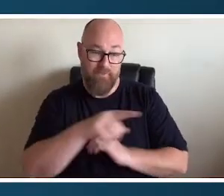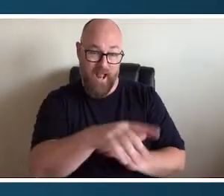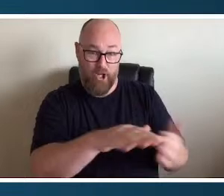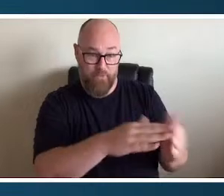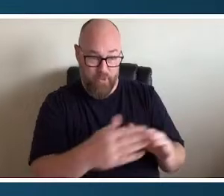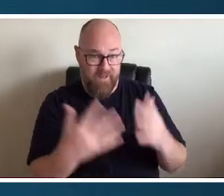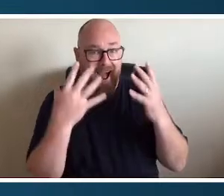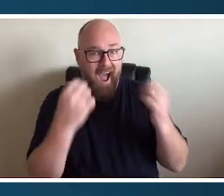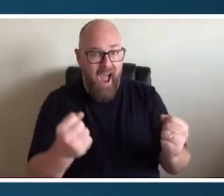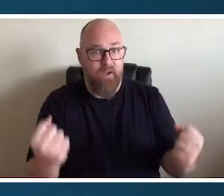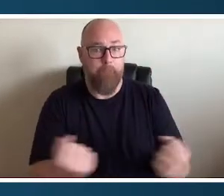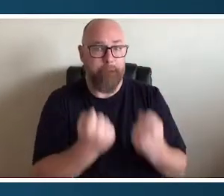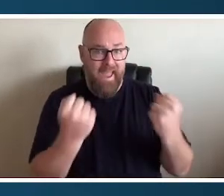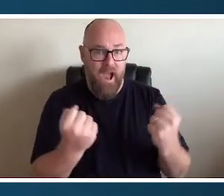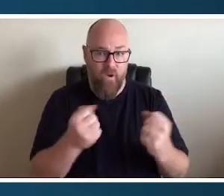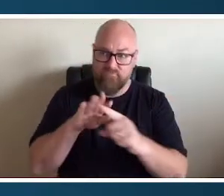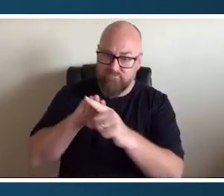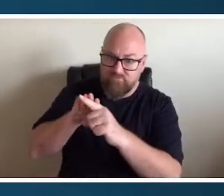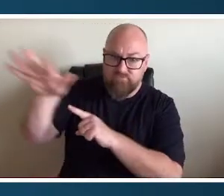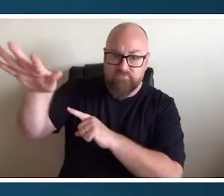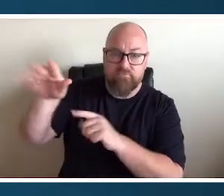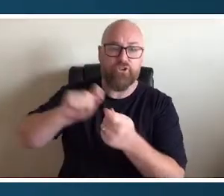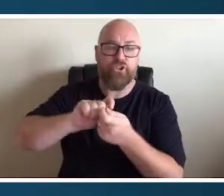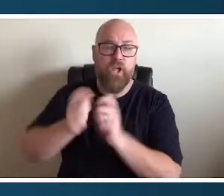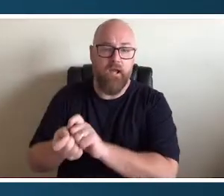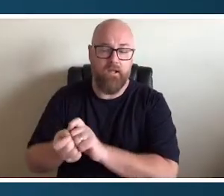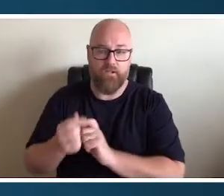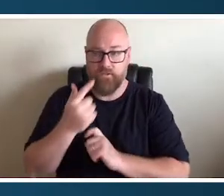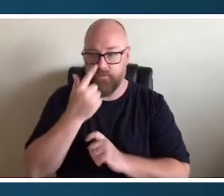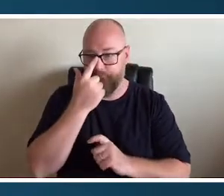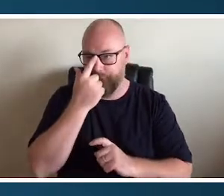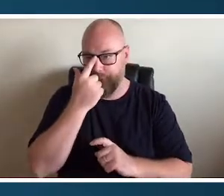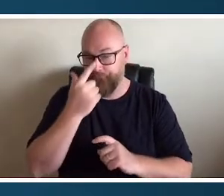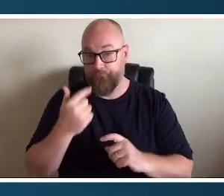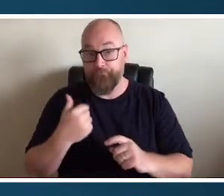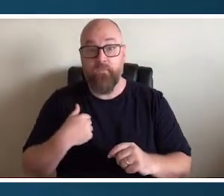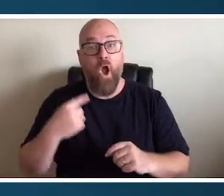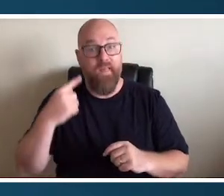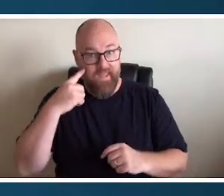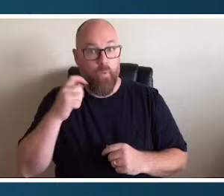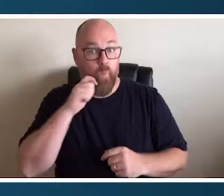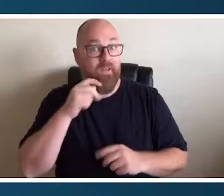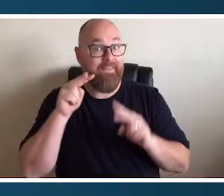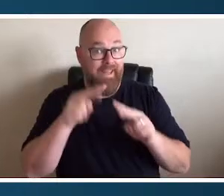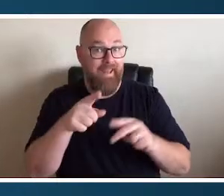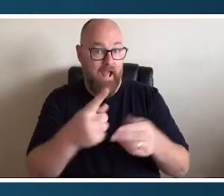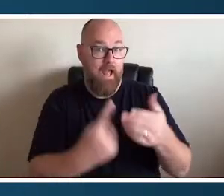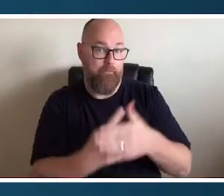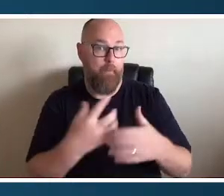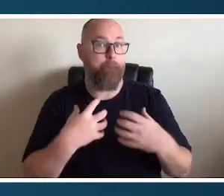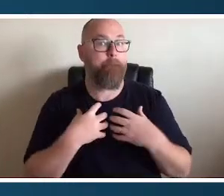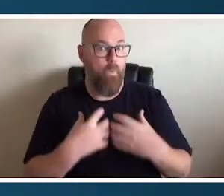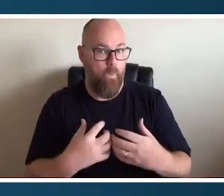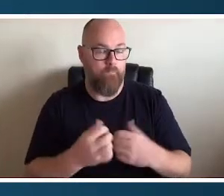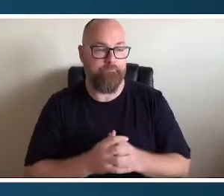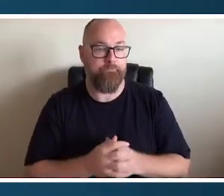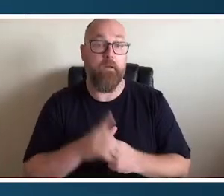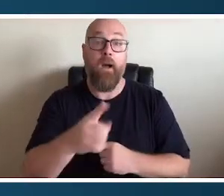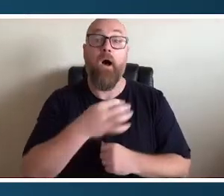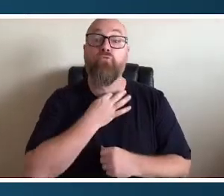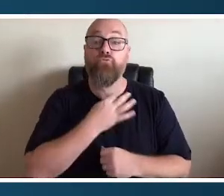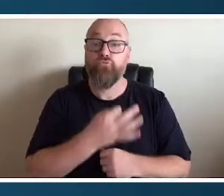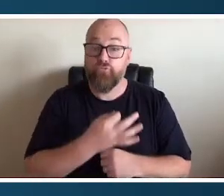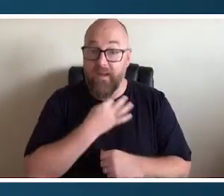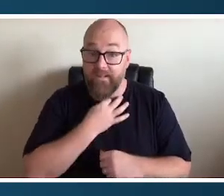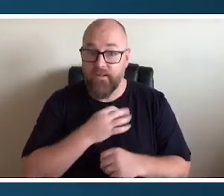make agencies change. And I think we are going to see more moving forward. The risk there is the manipulation of